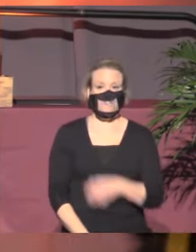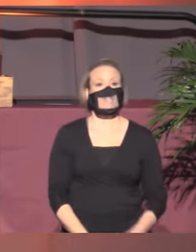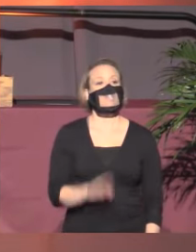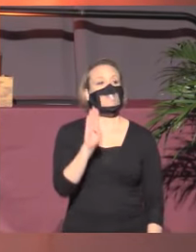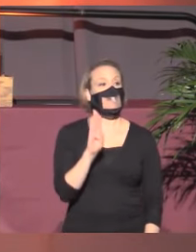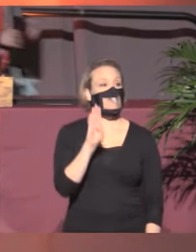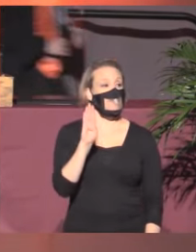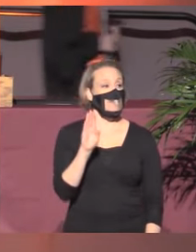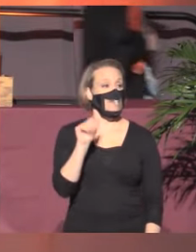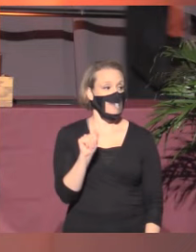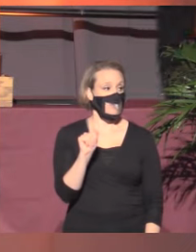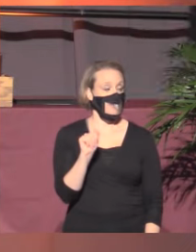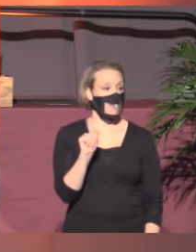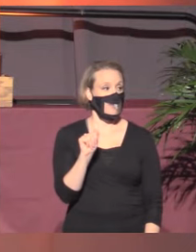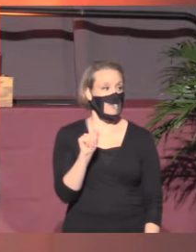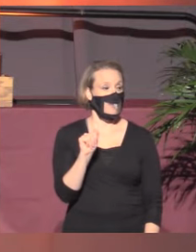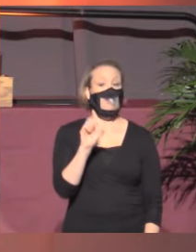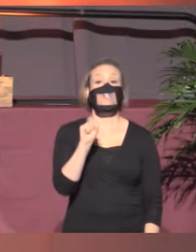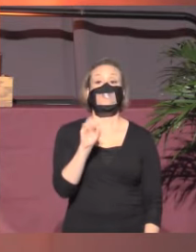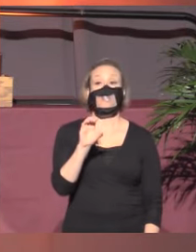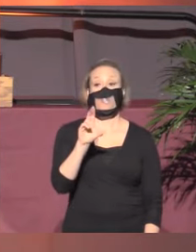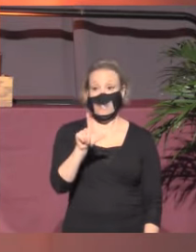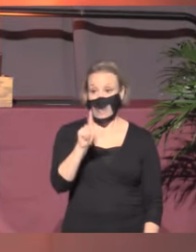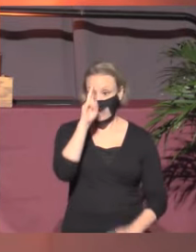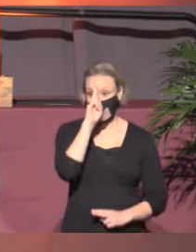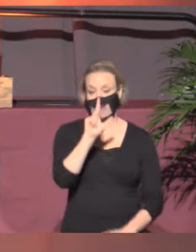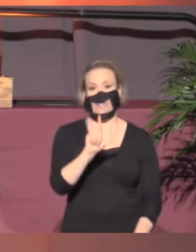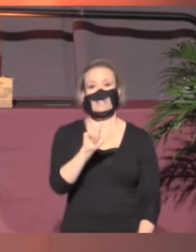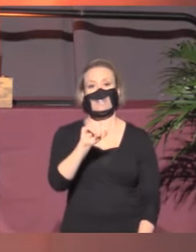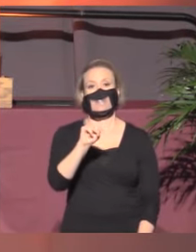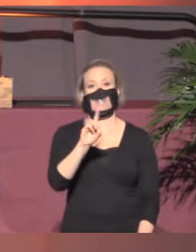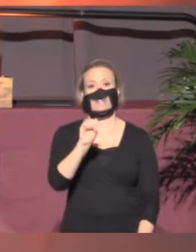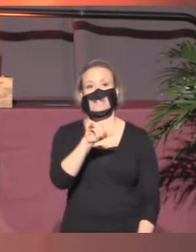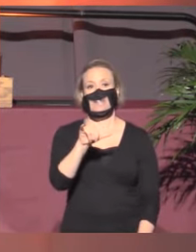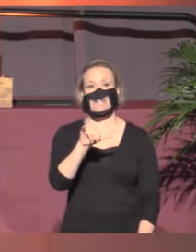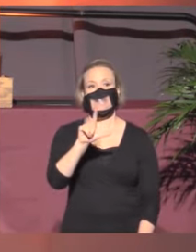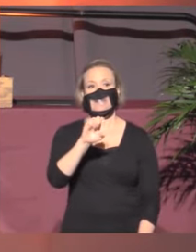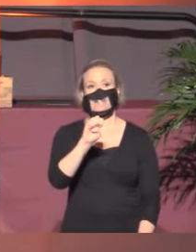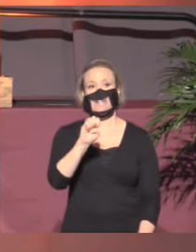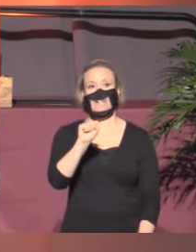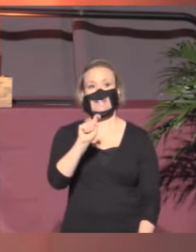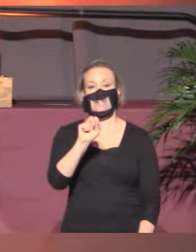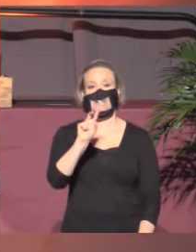Bachelor of Business Administration, summa cum laude, Lindsay Lee Steiger.